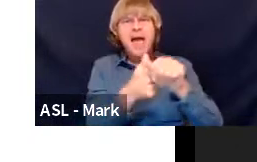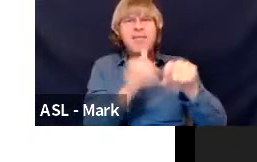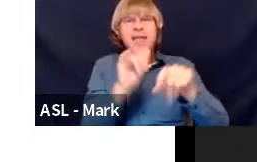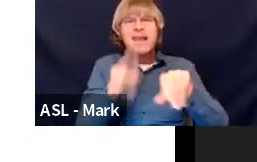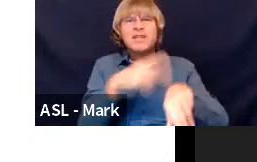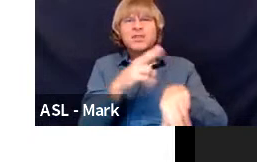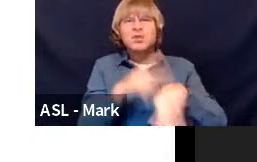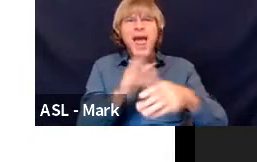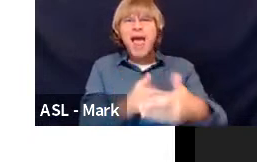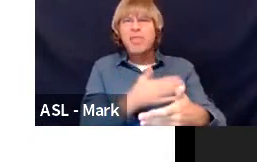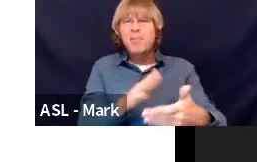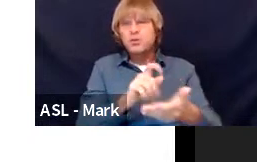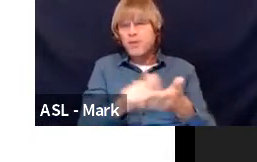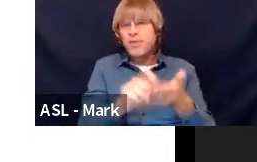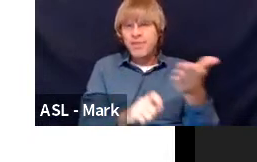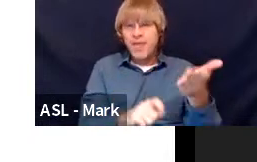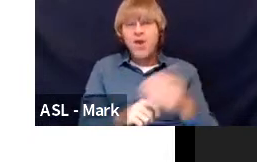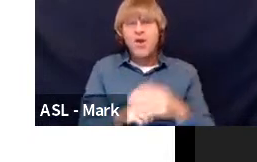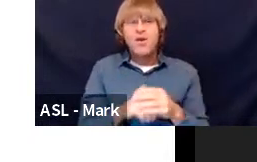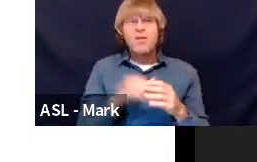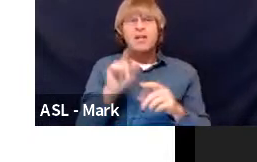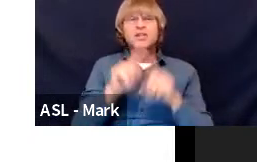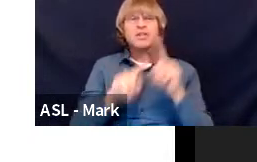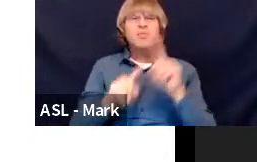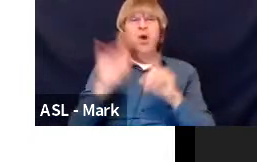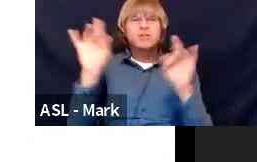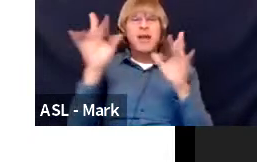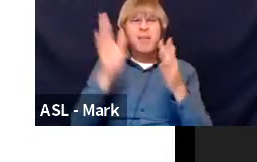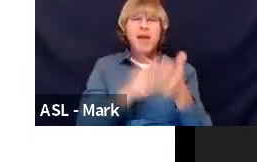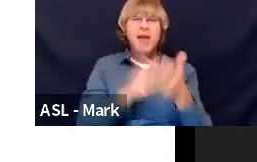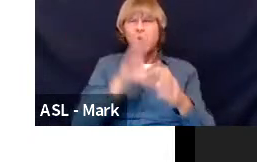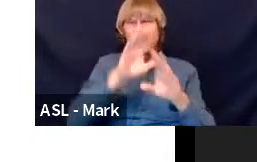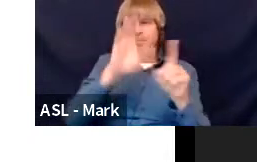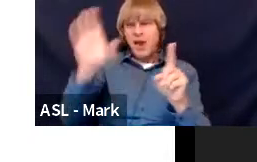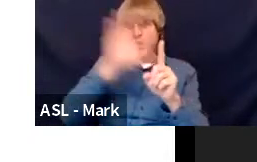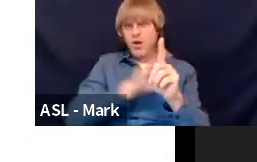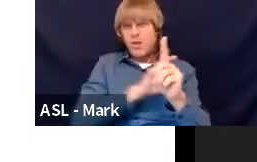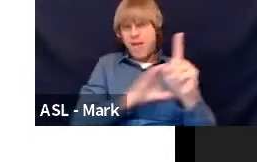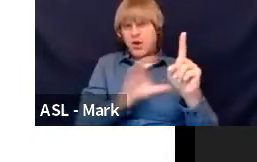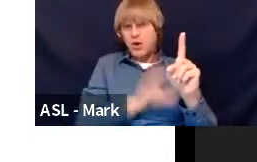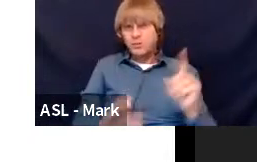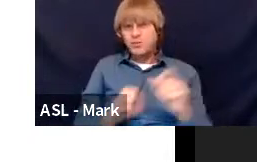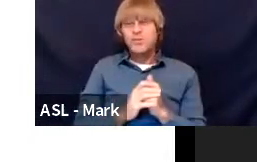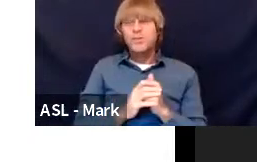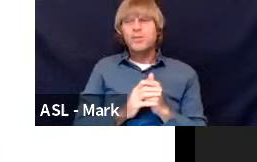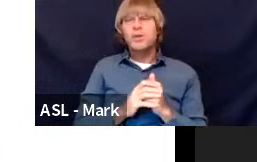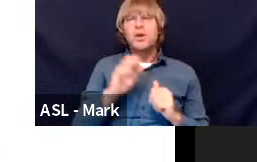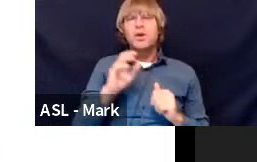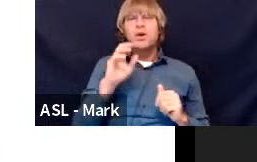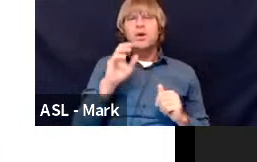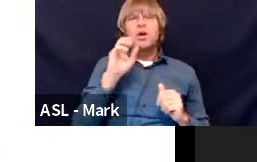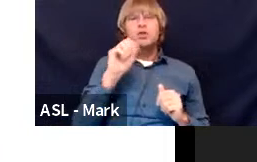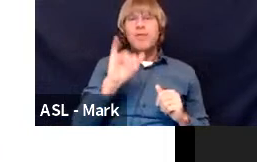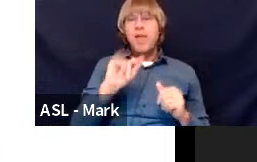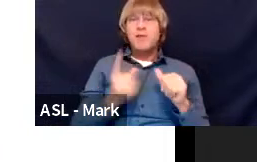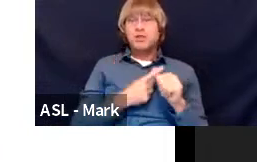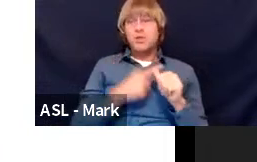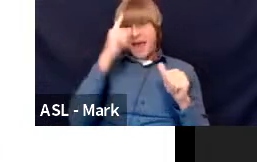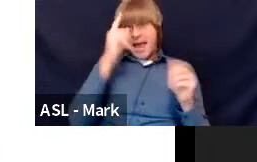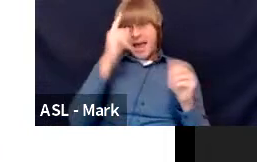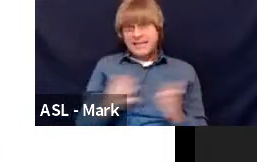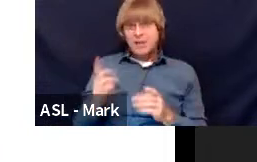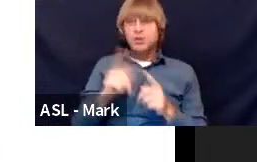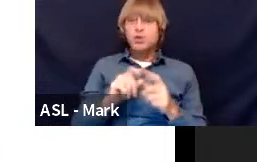the national anthem was actually written. The Star Spangled Banner, I'm sorry. So again, the original idea was to